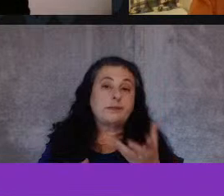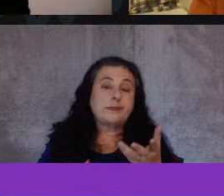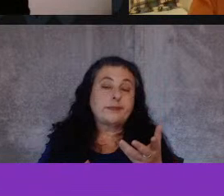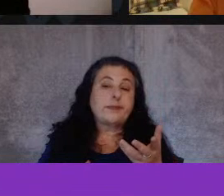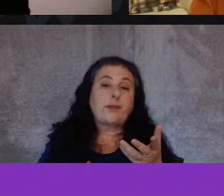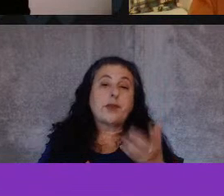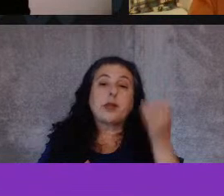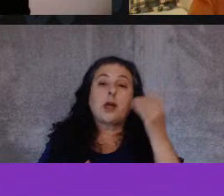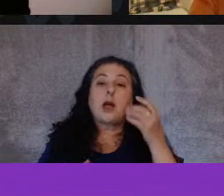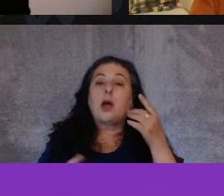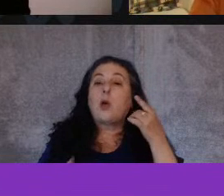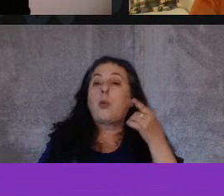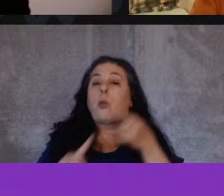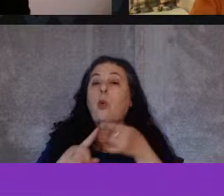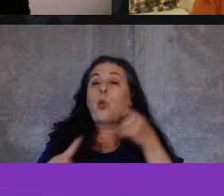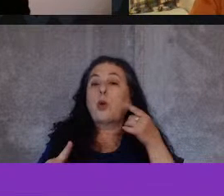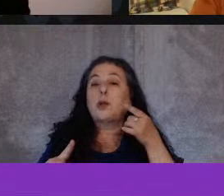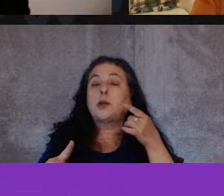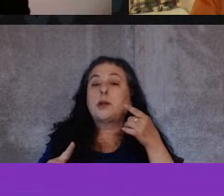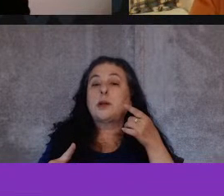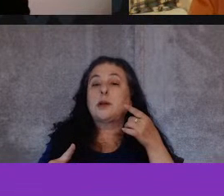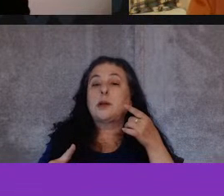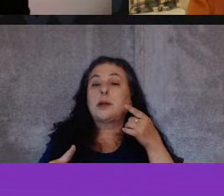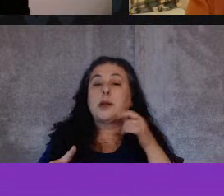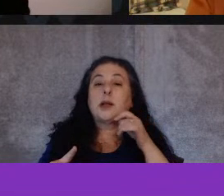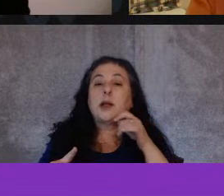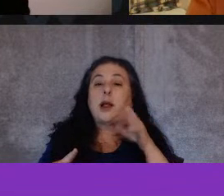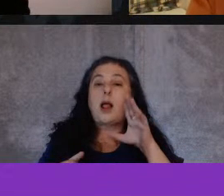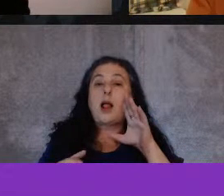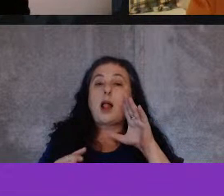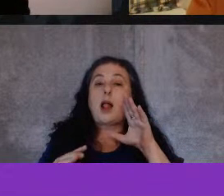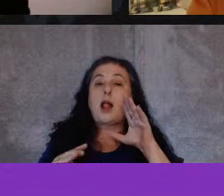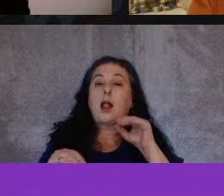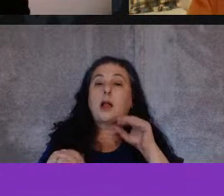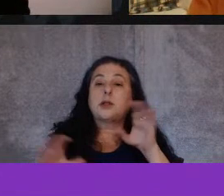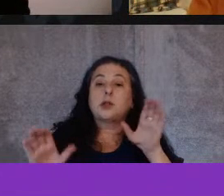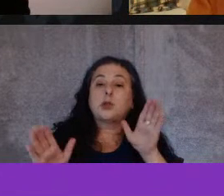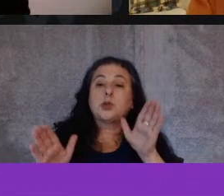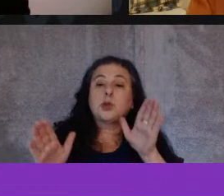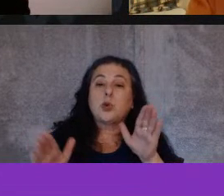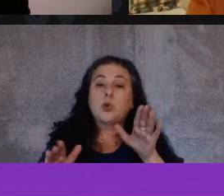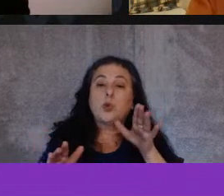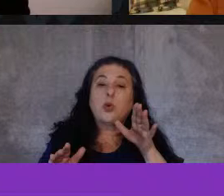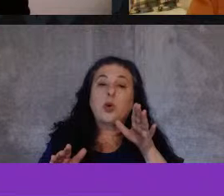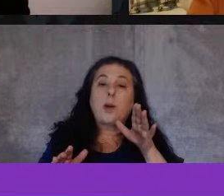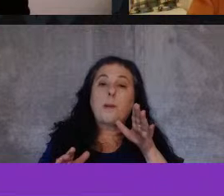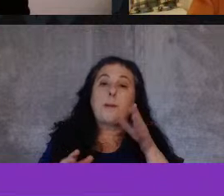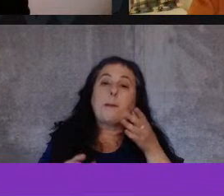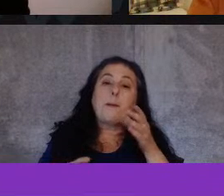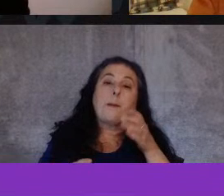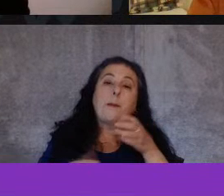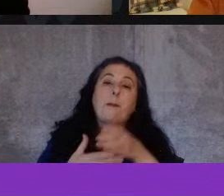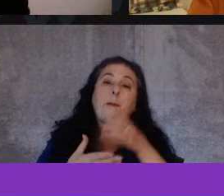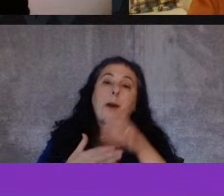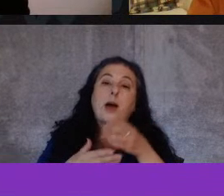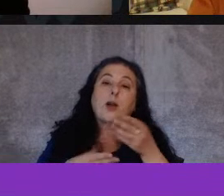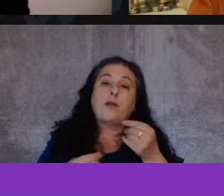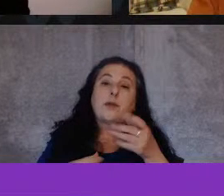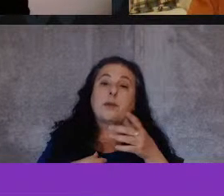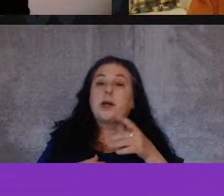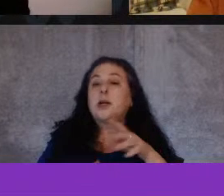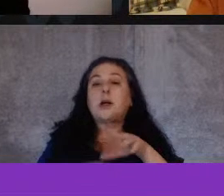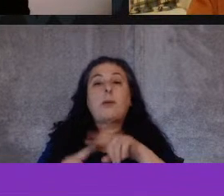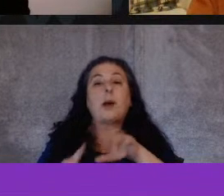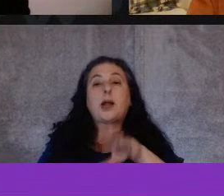idea was less to encourage women, or discourage bottle feeding than to just kind of accept